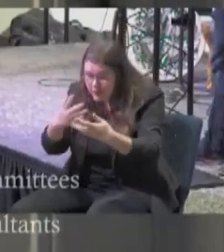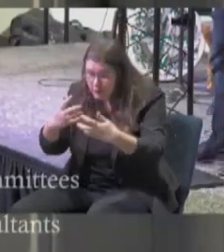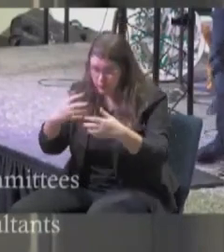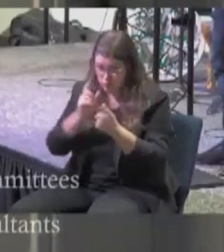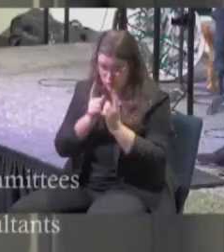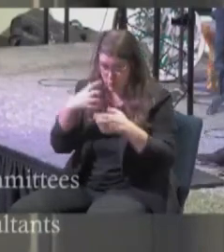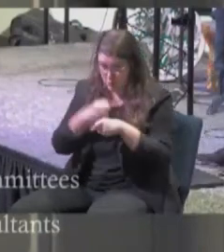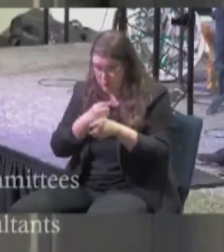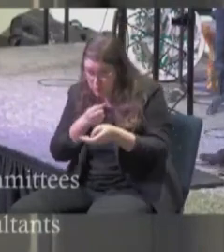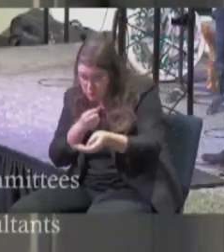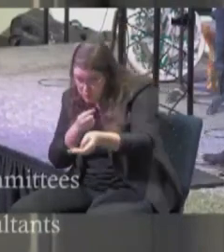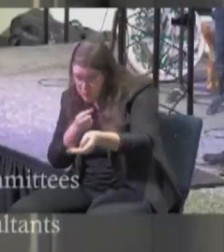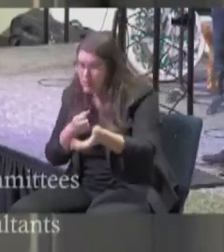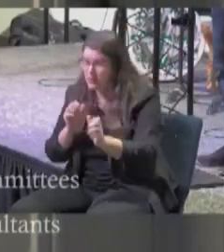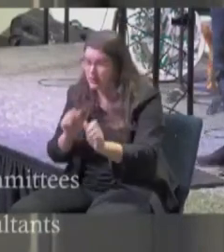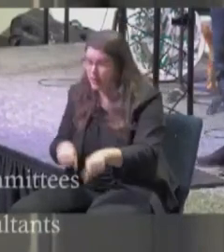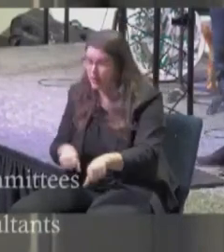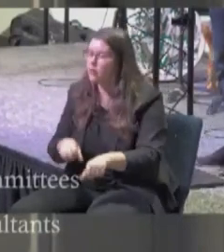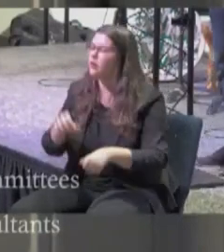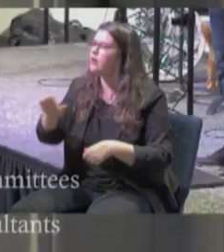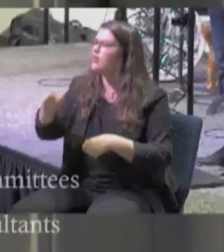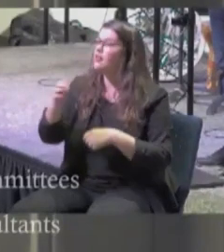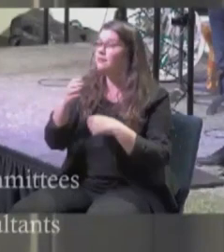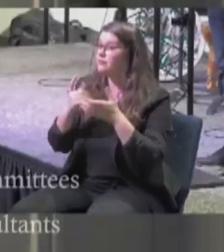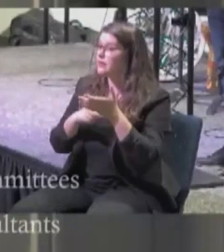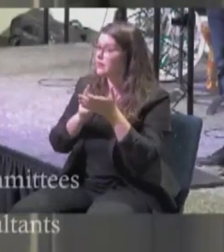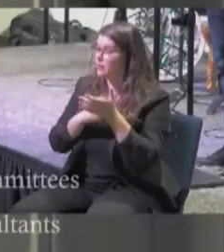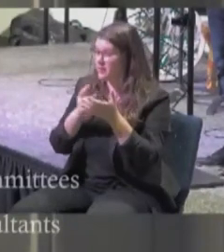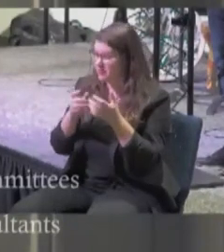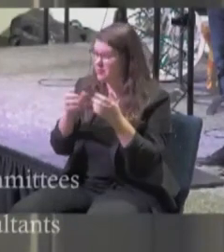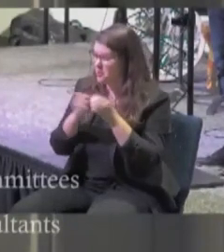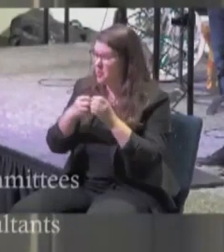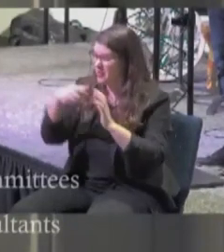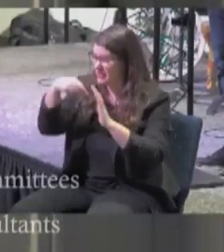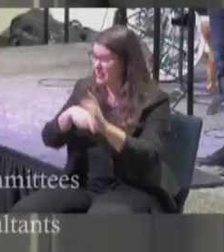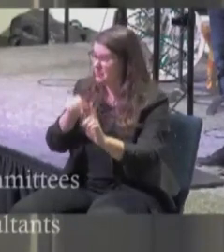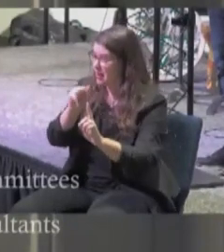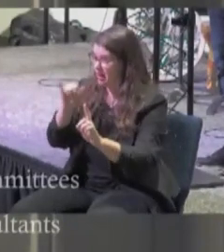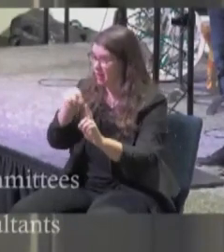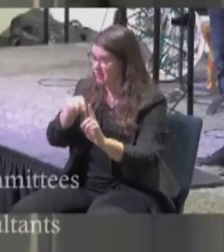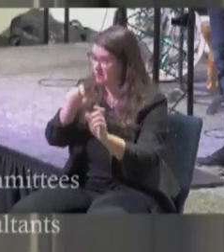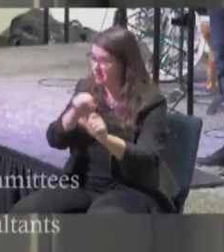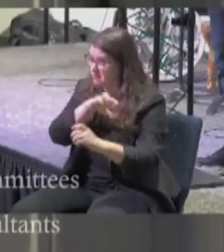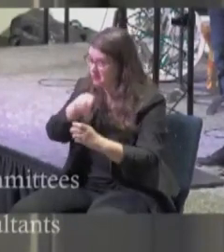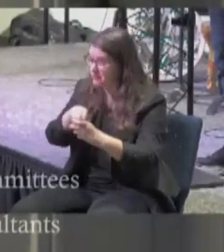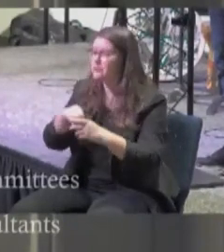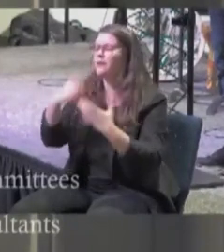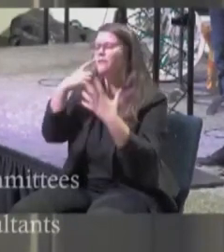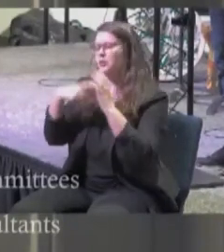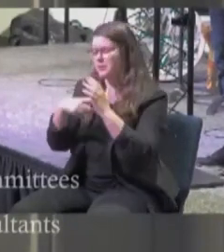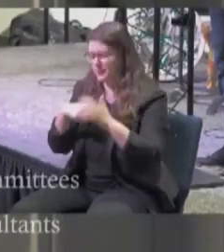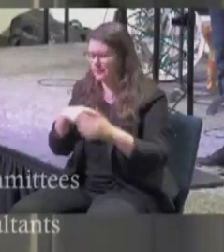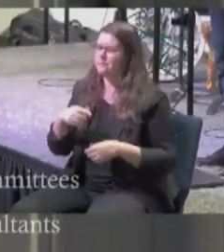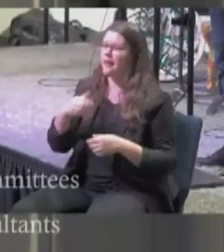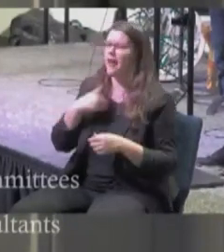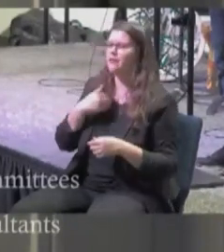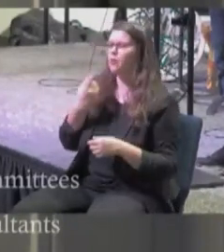further. When I asked Perplexity AI to translate Proverbs 31 for a feminist audience,